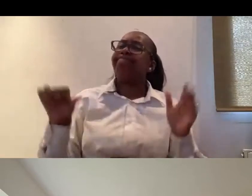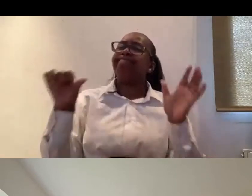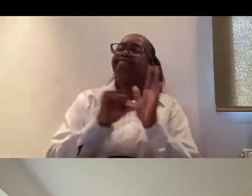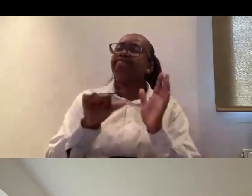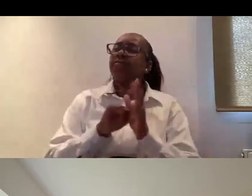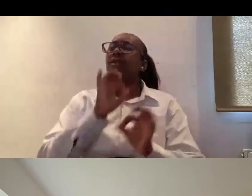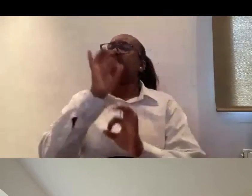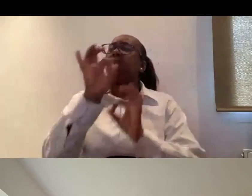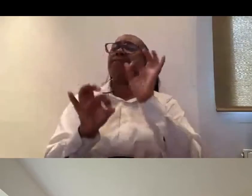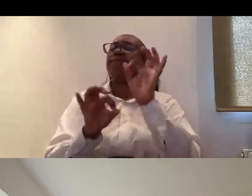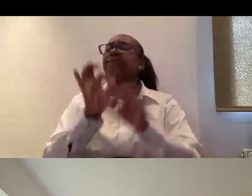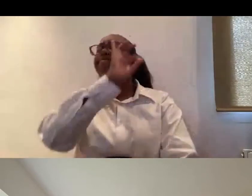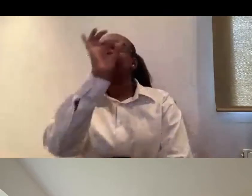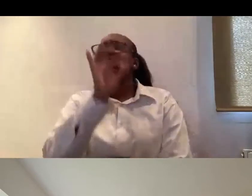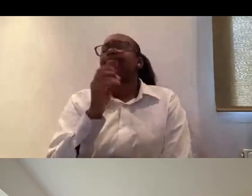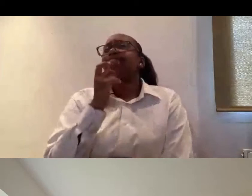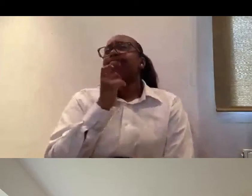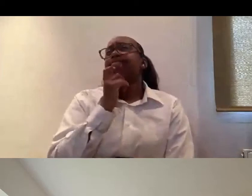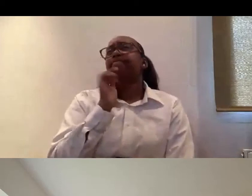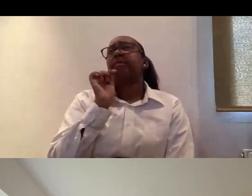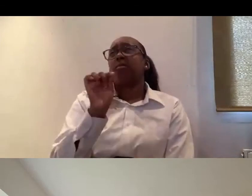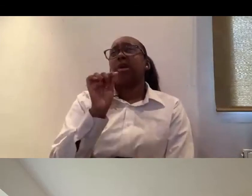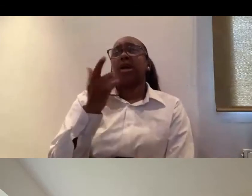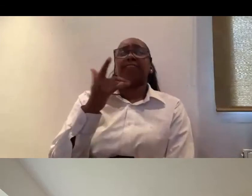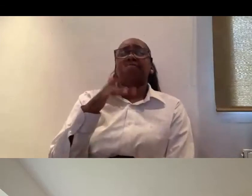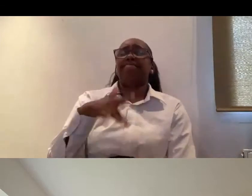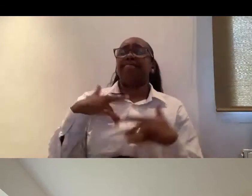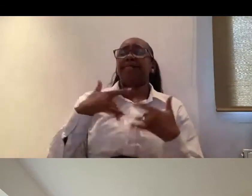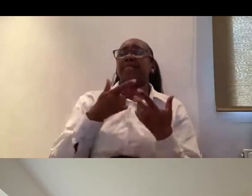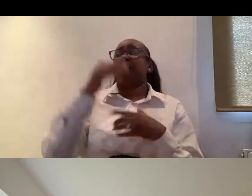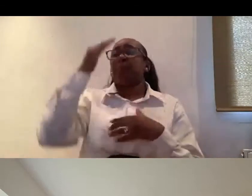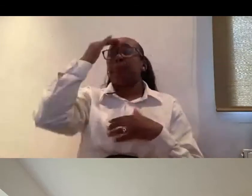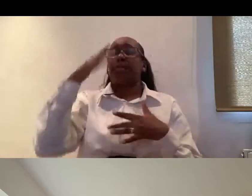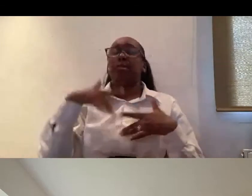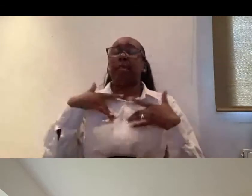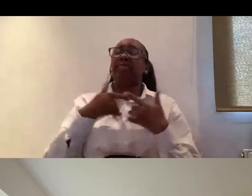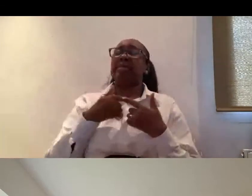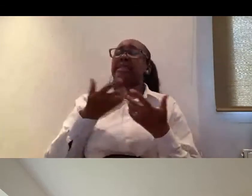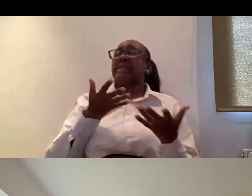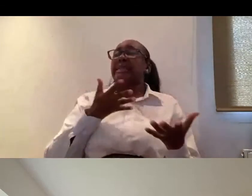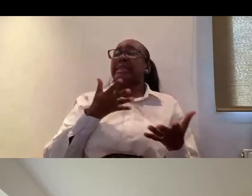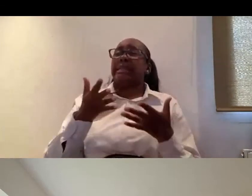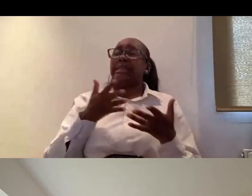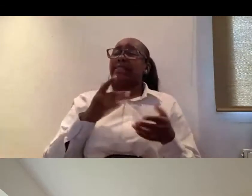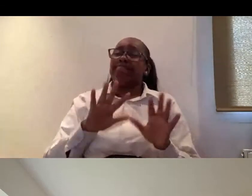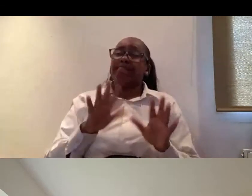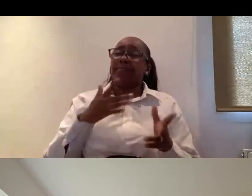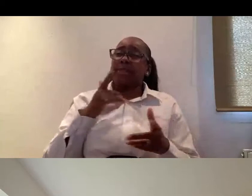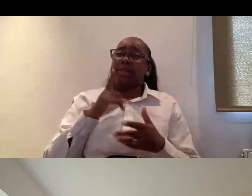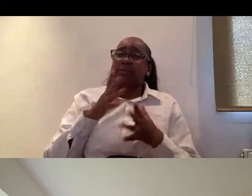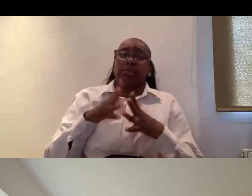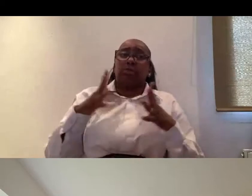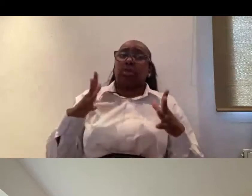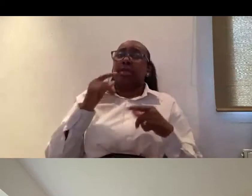sort of question marks over your condition. And so the impact on your mental health is presumably just as great as it